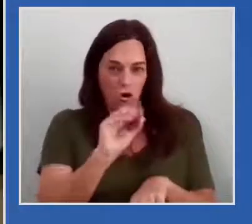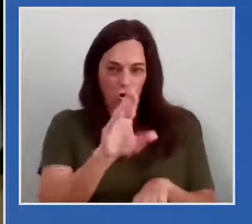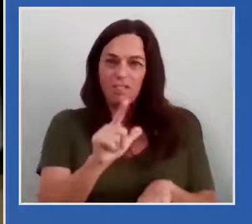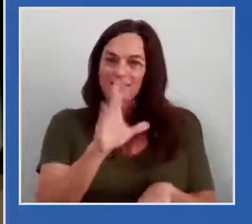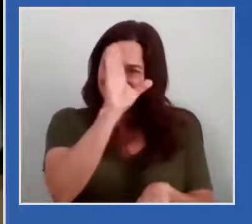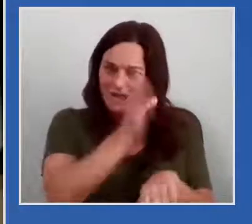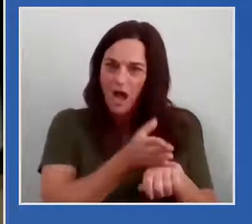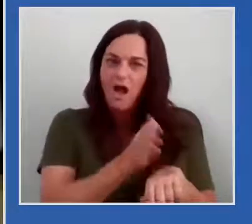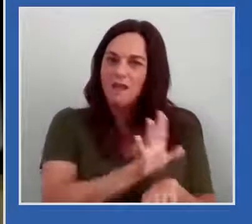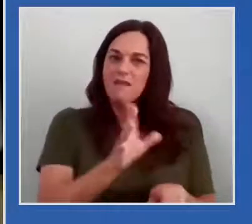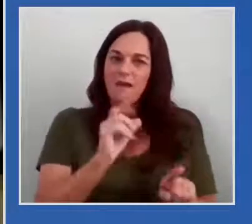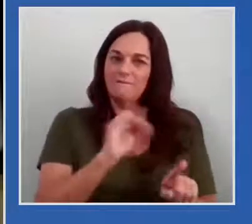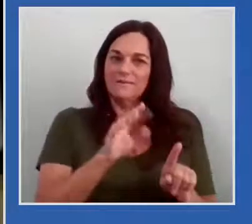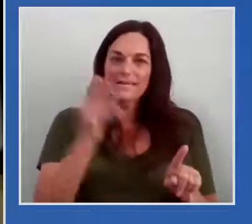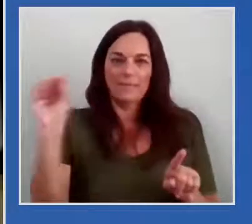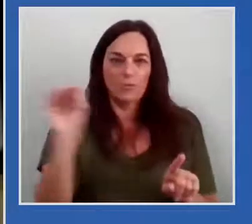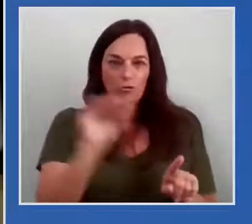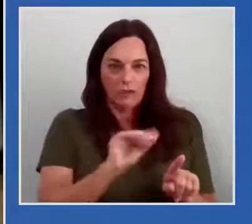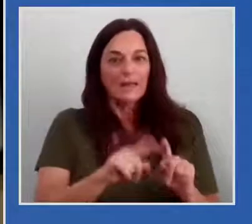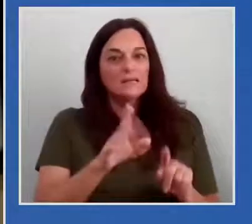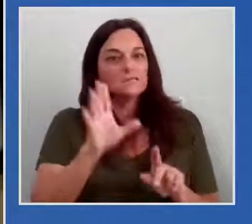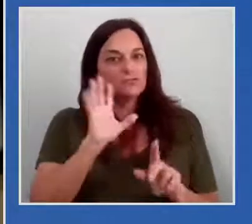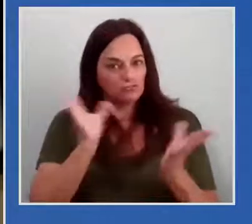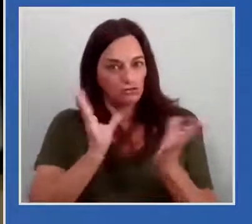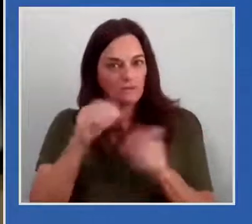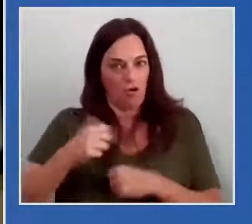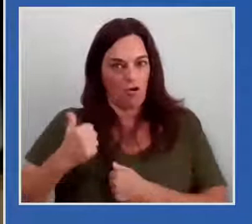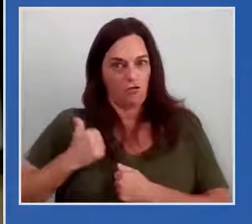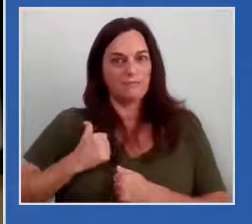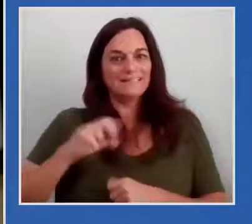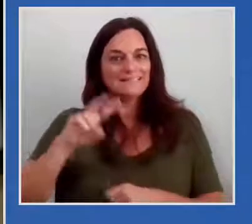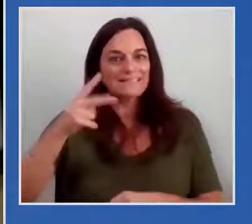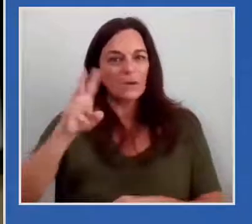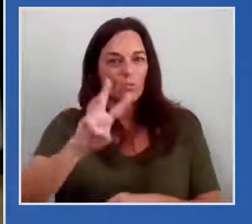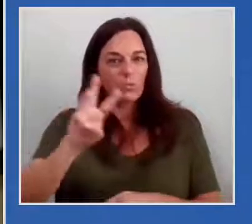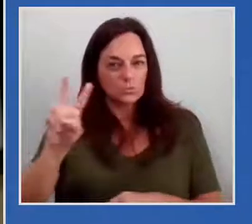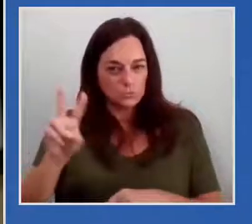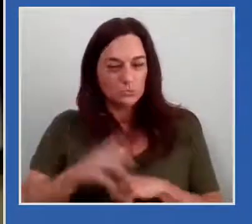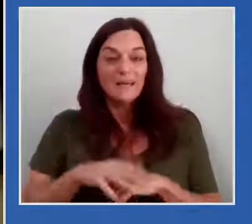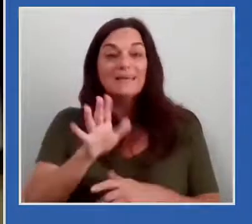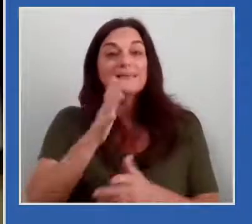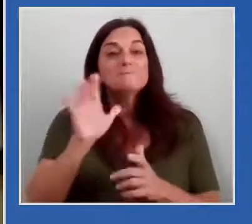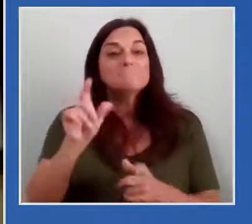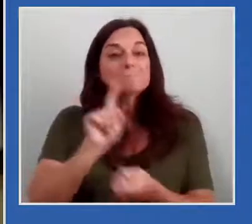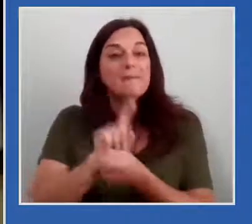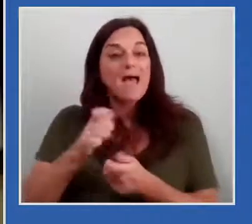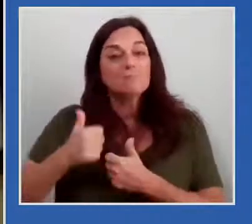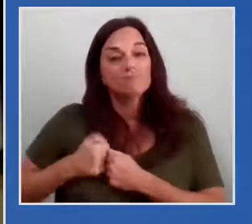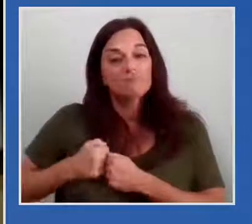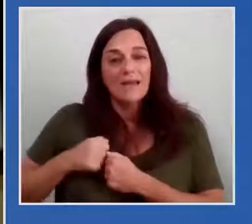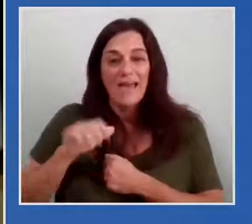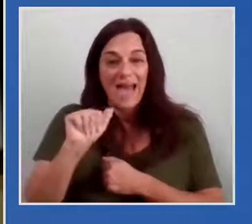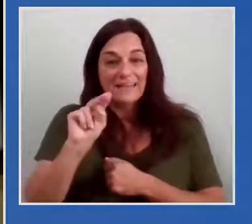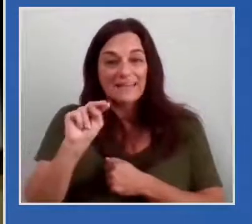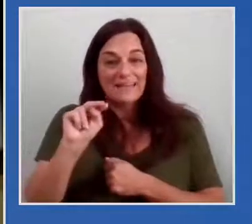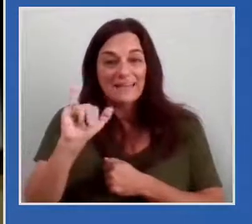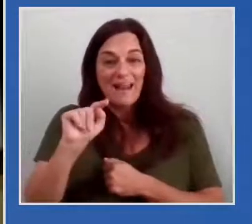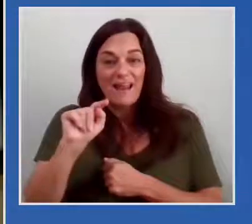nation honorably in the Second World War and met his sweetheart, Anita, when they've been married now for 67